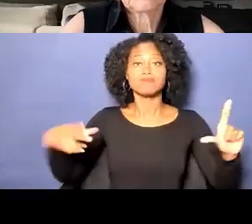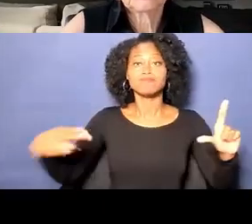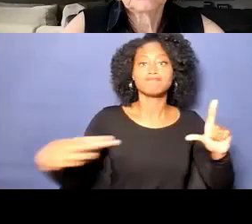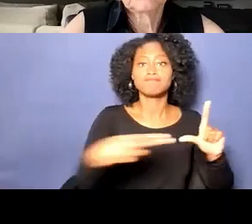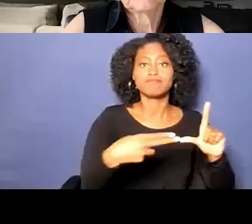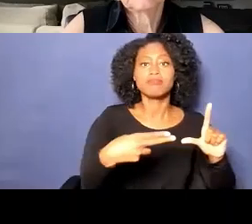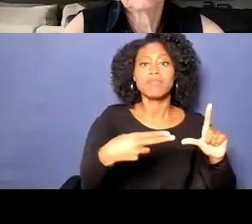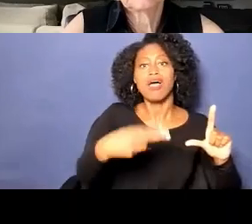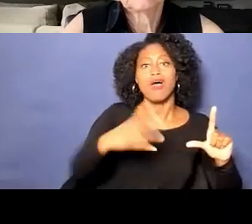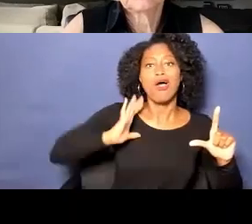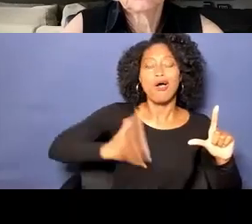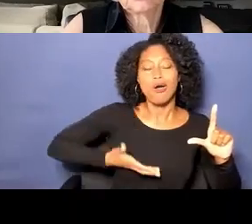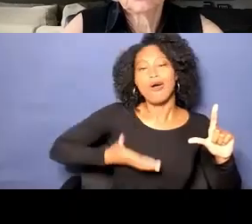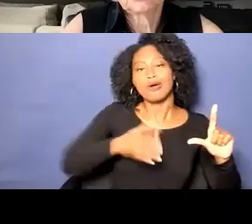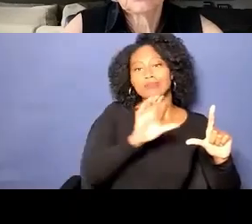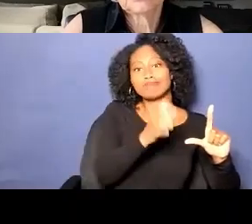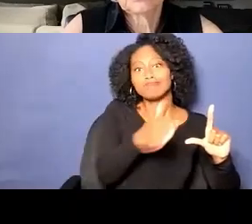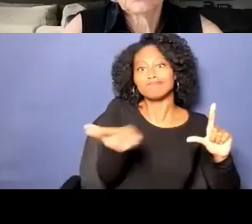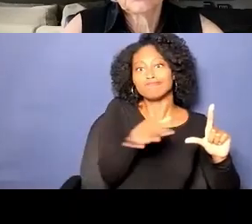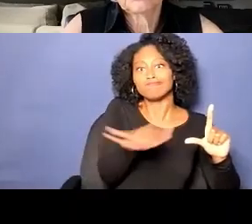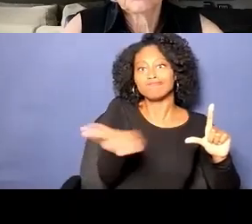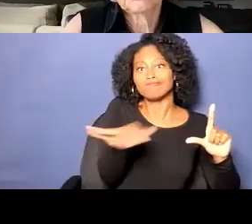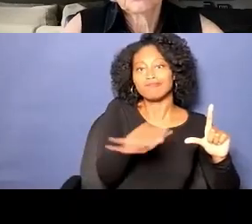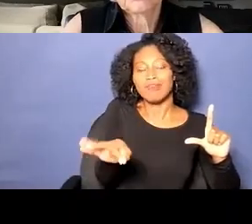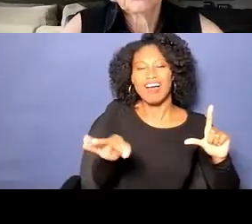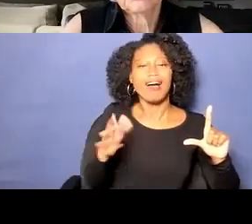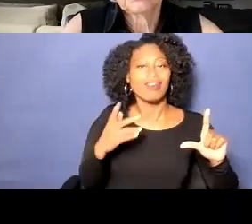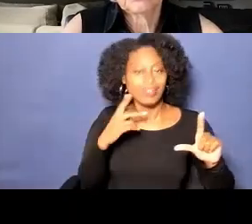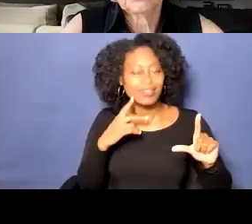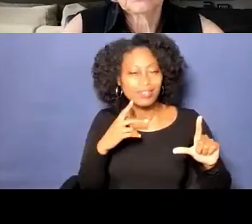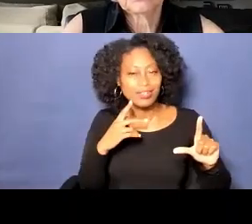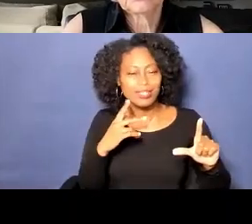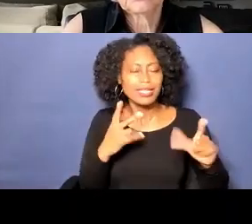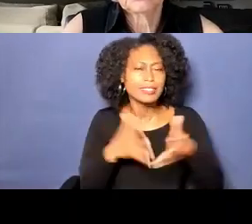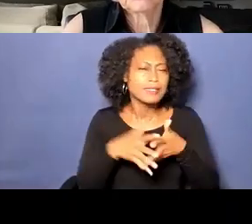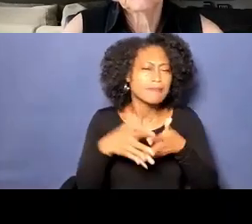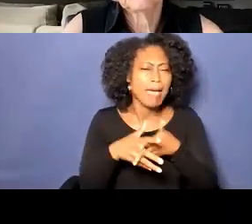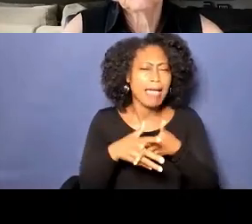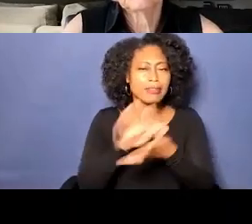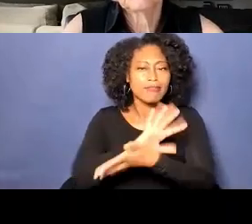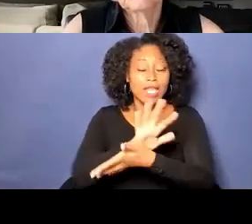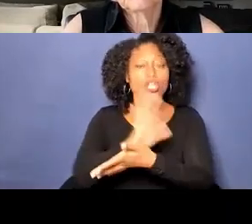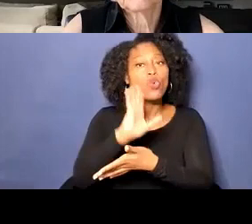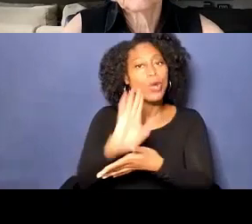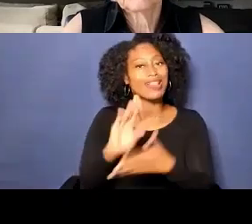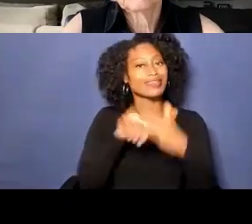as a transcript along with the video to make it an accessible